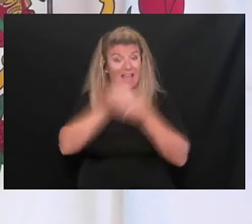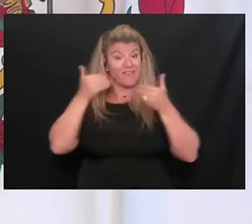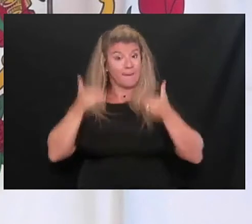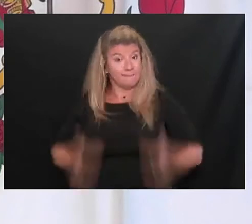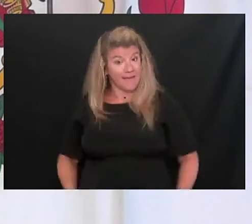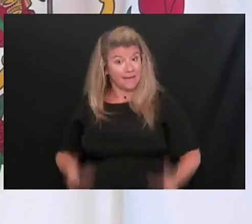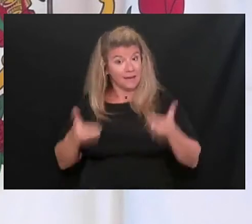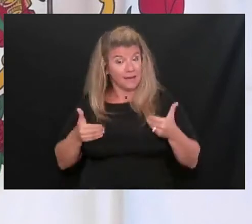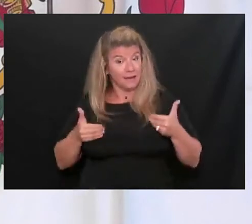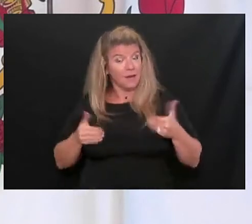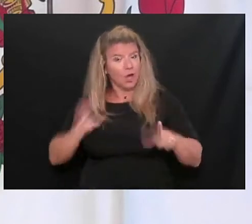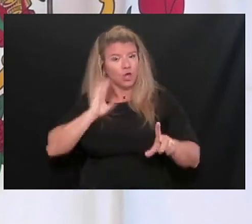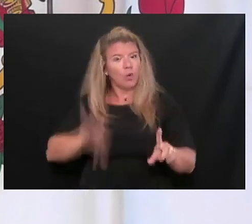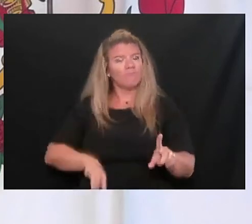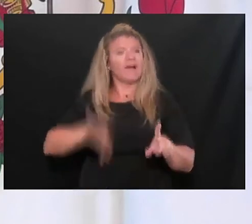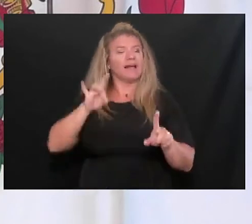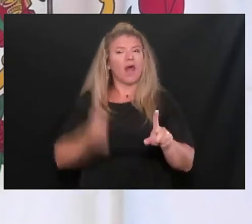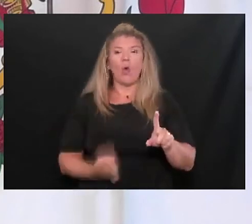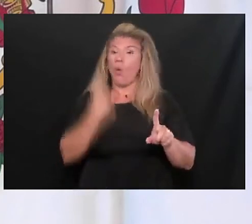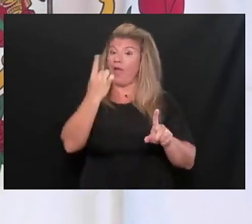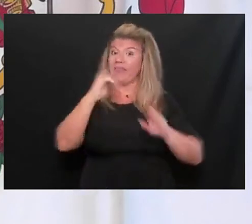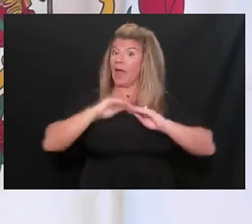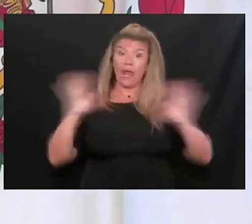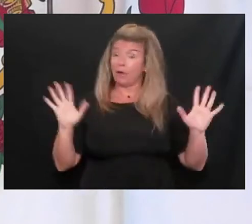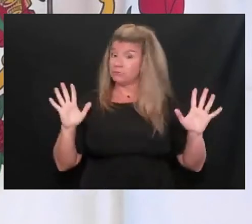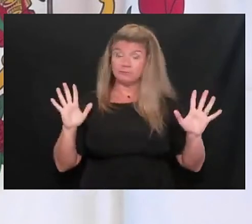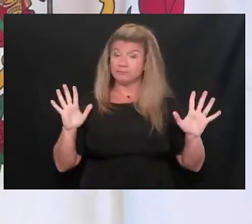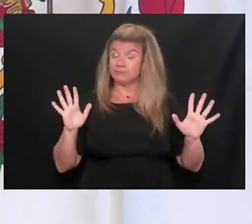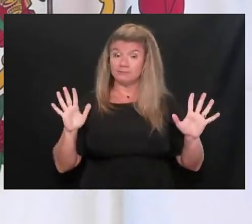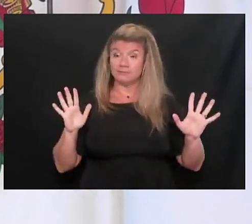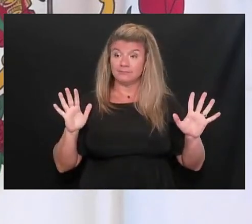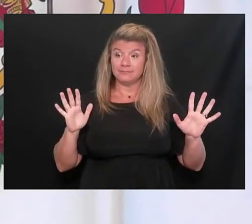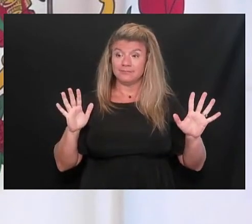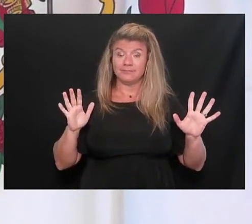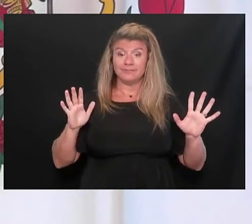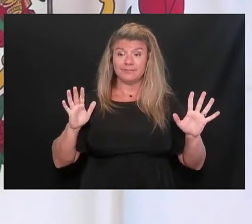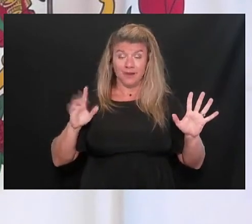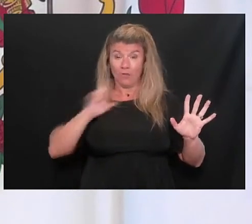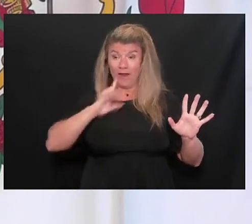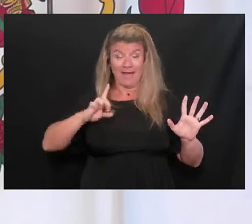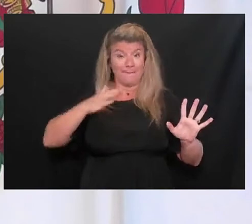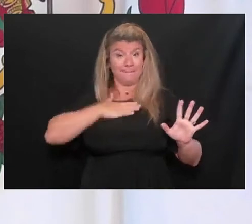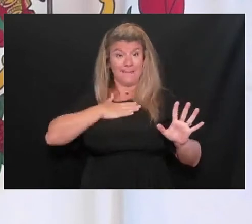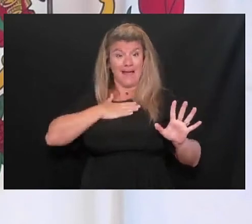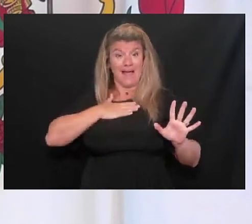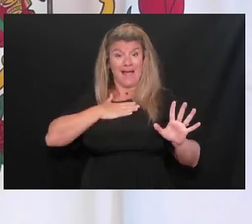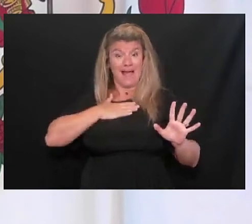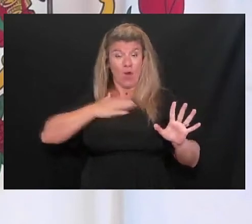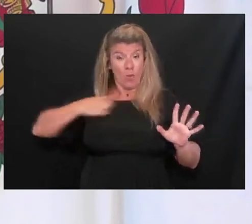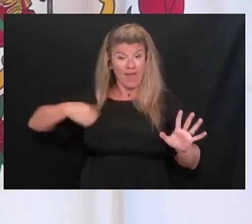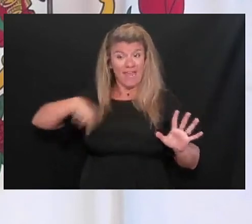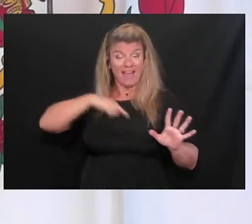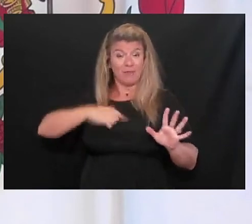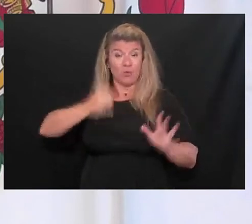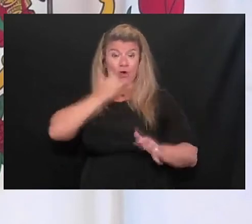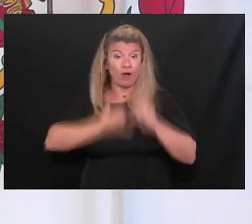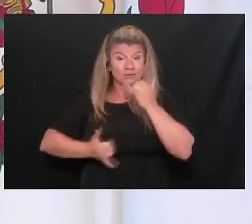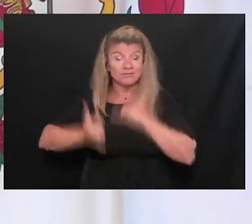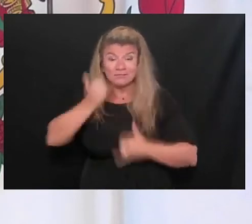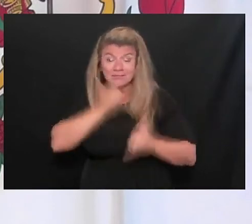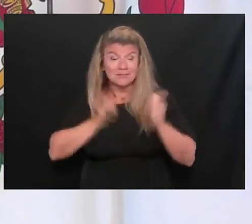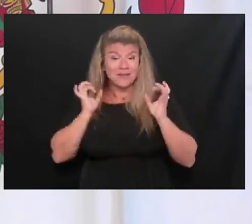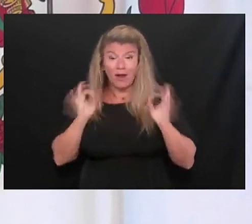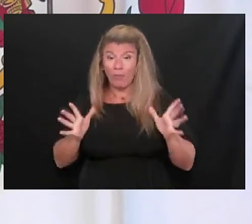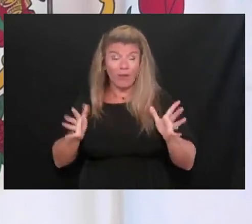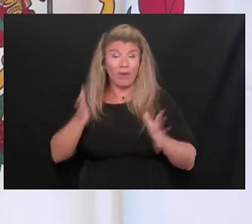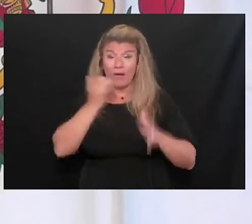would find out one thing very clearly. We've been wronged. We have been wronged. Terribly